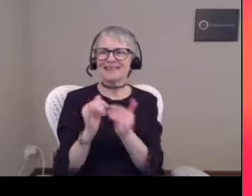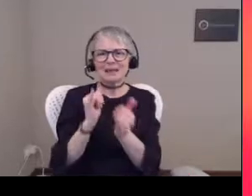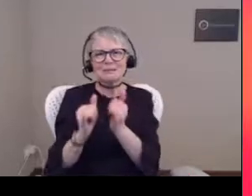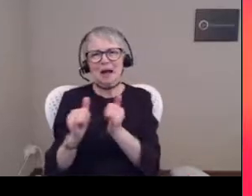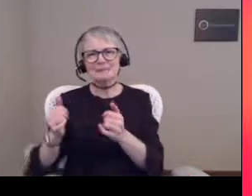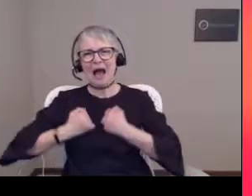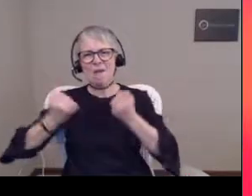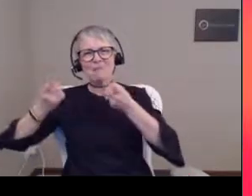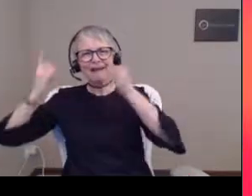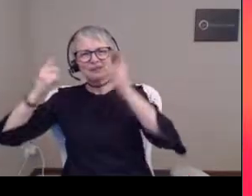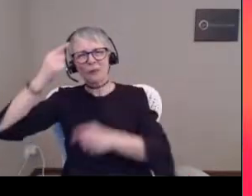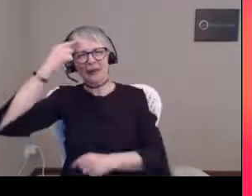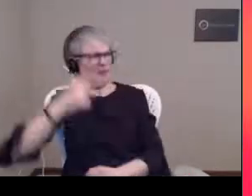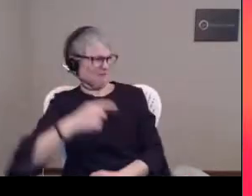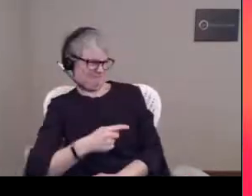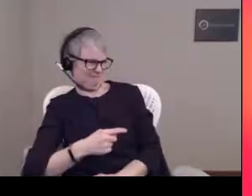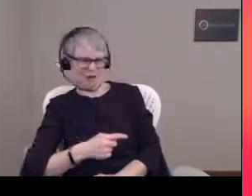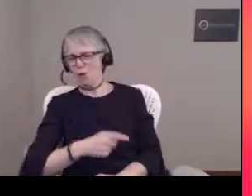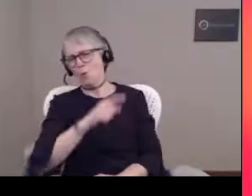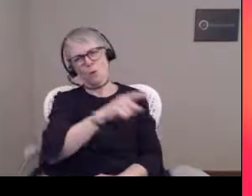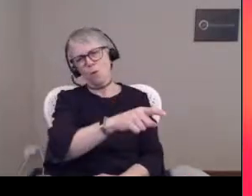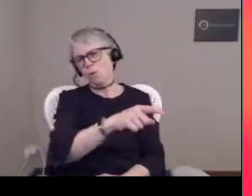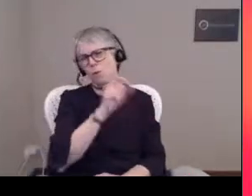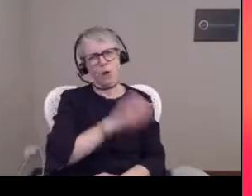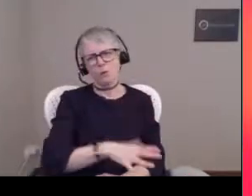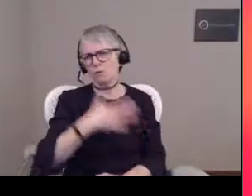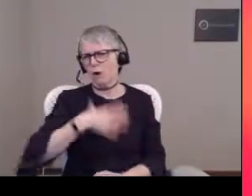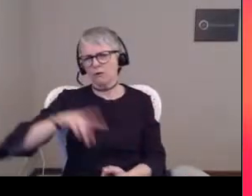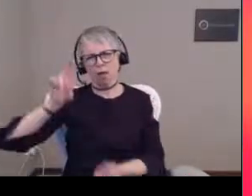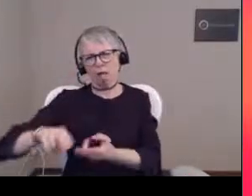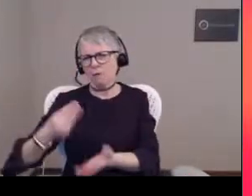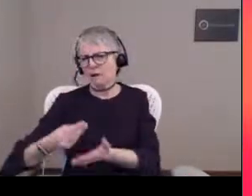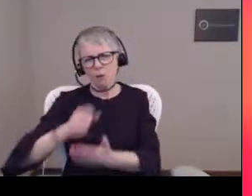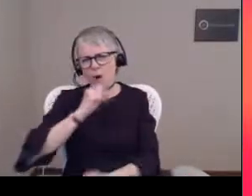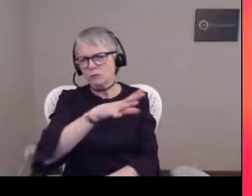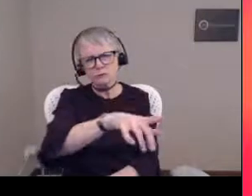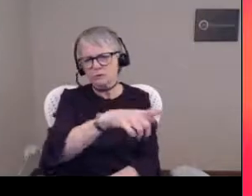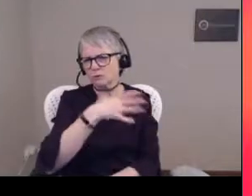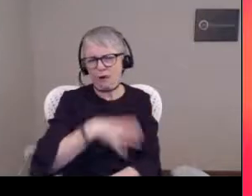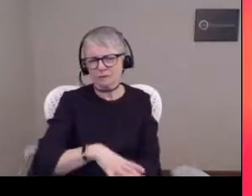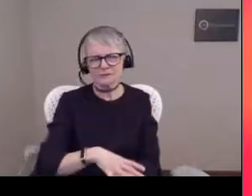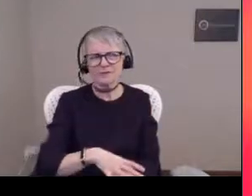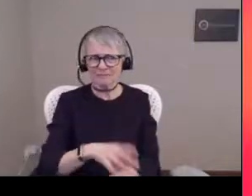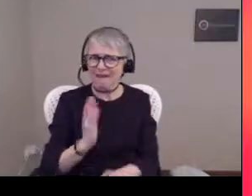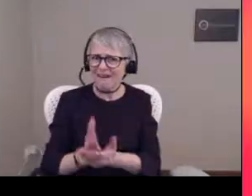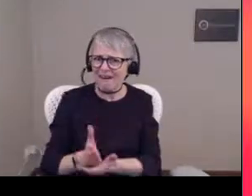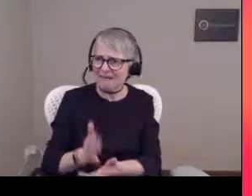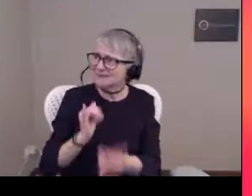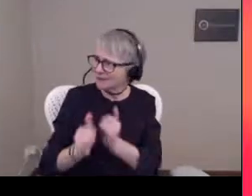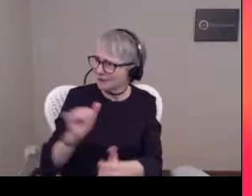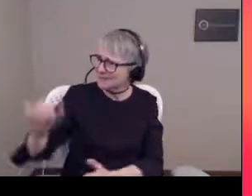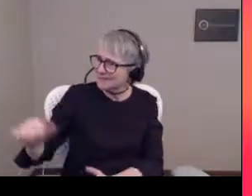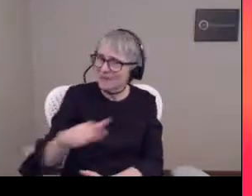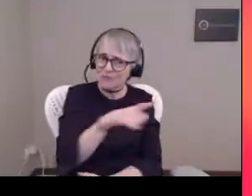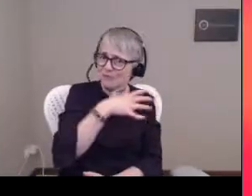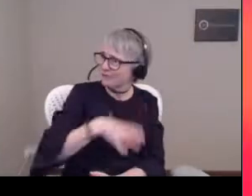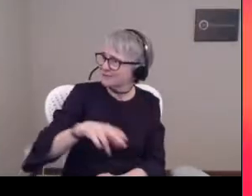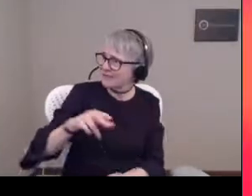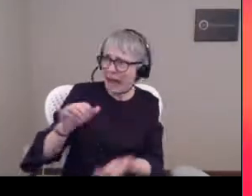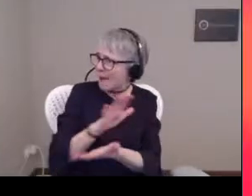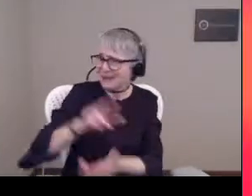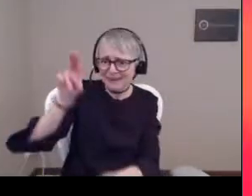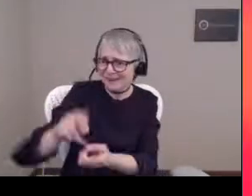to the idea that not everything is about money. Sometimes it's about retraining, reprioritization of where you want your